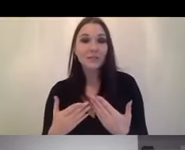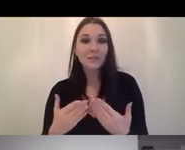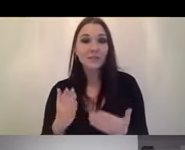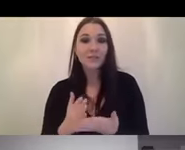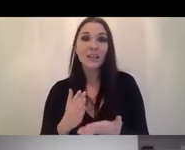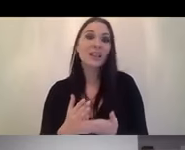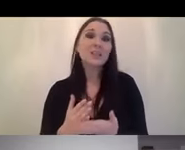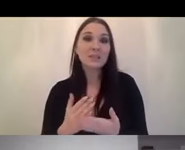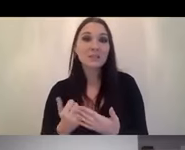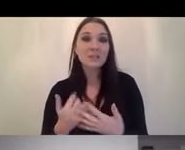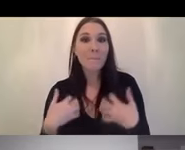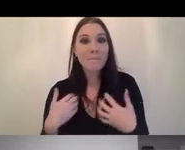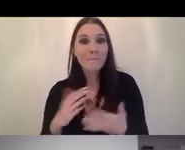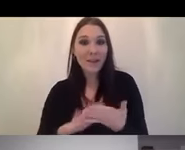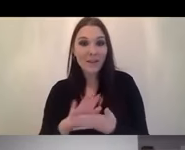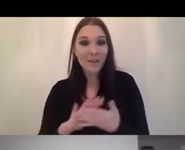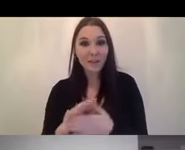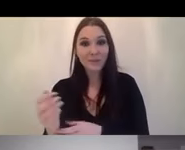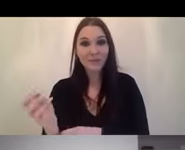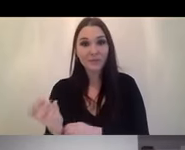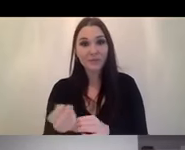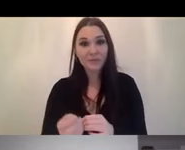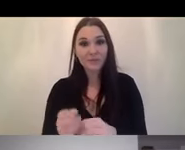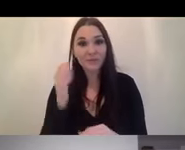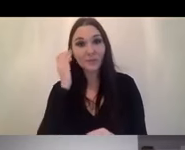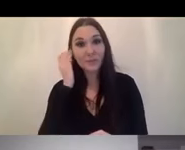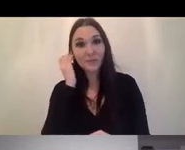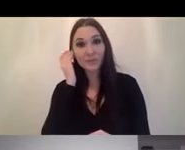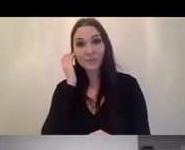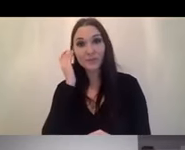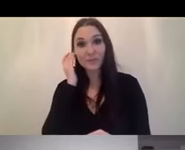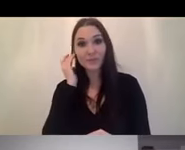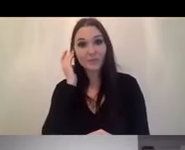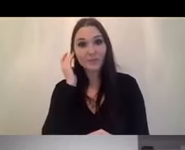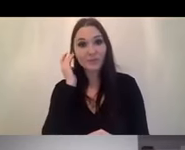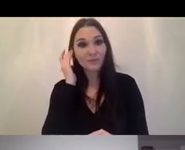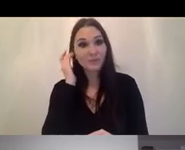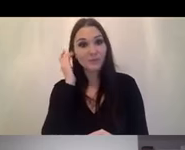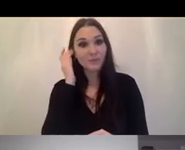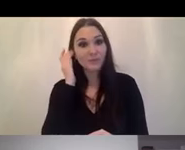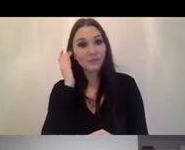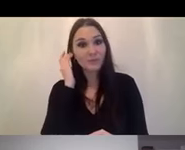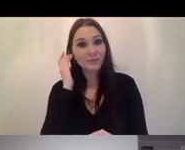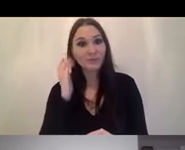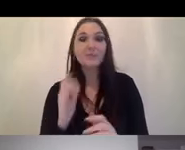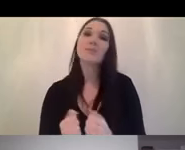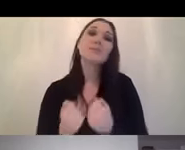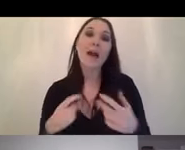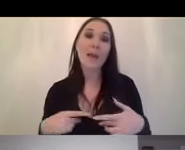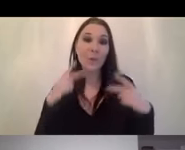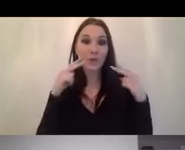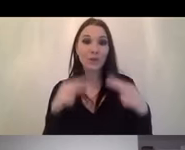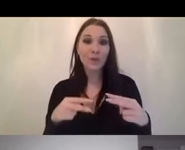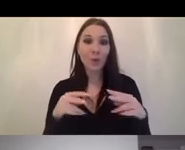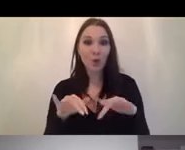view, and do not treat it as a bad asset going around. So, but this is the fundamental thing. So from in the